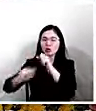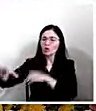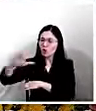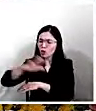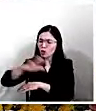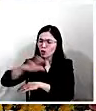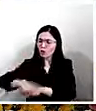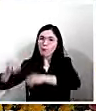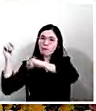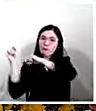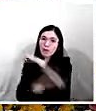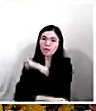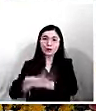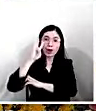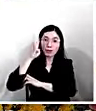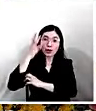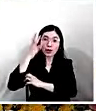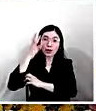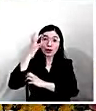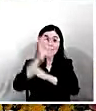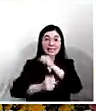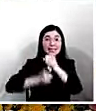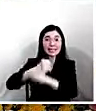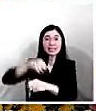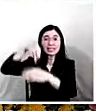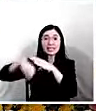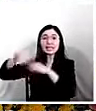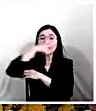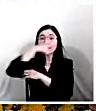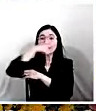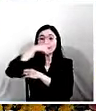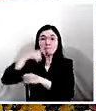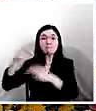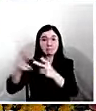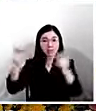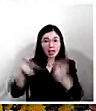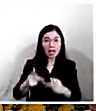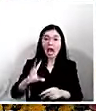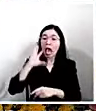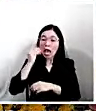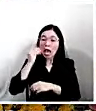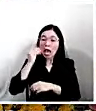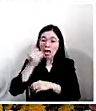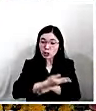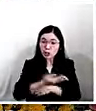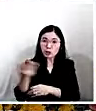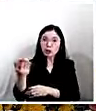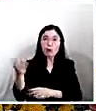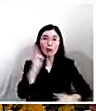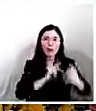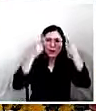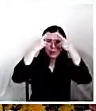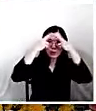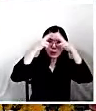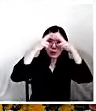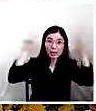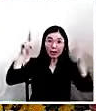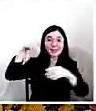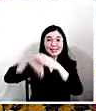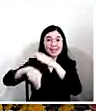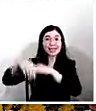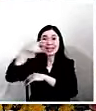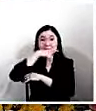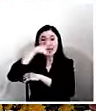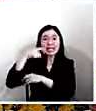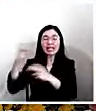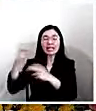desert, and those who conspired died in that desert to the last man,